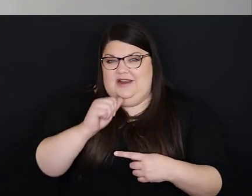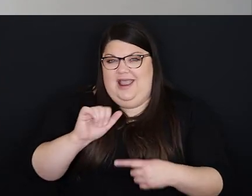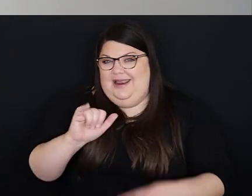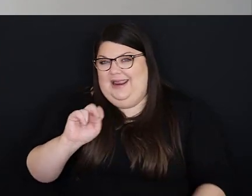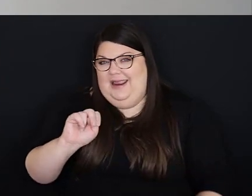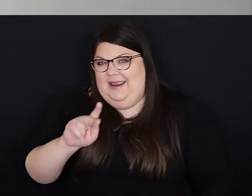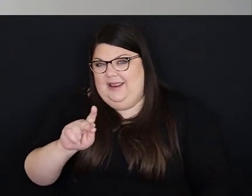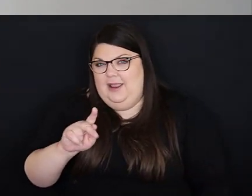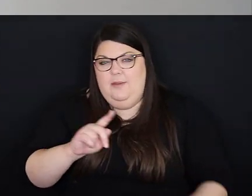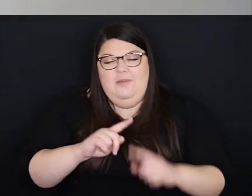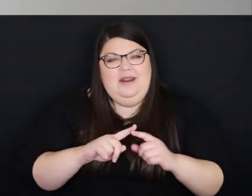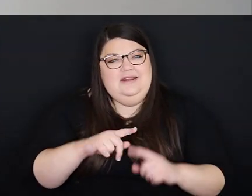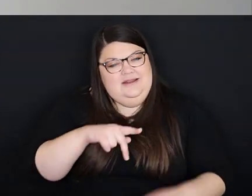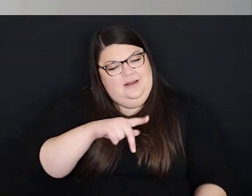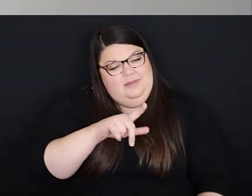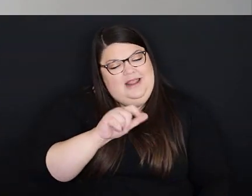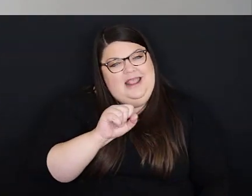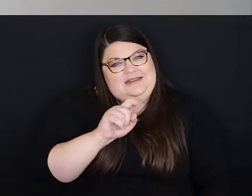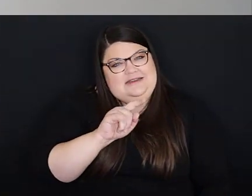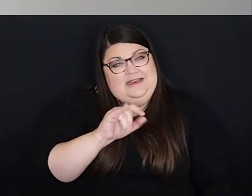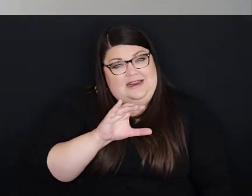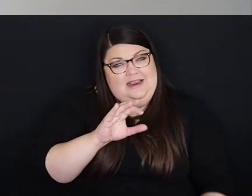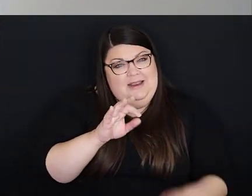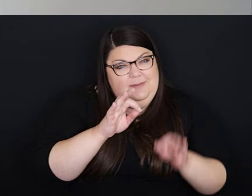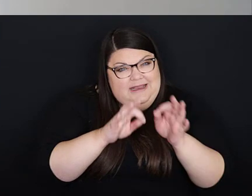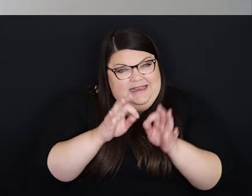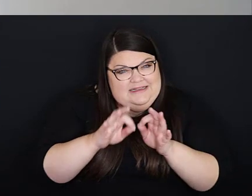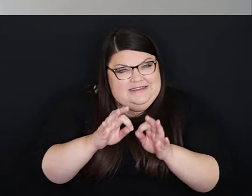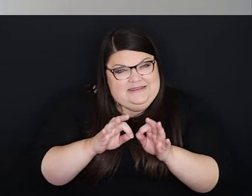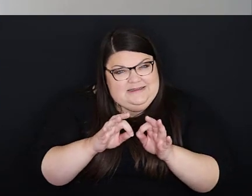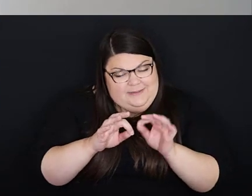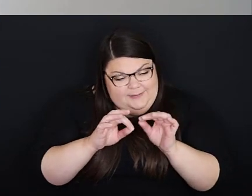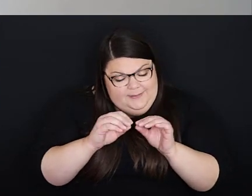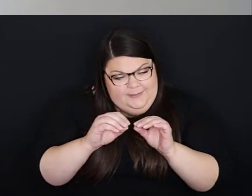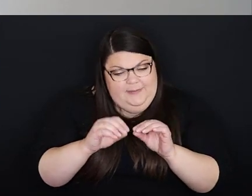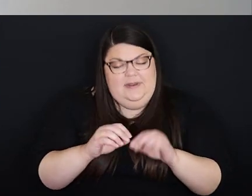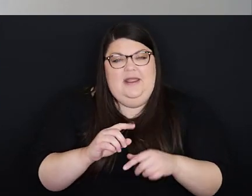it's plastic, little plastic beads of plastic.